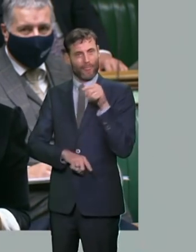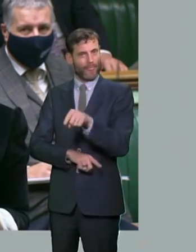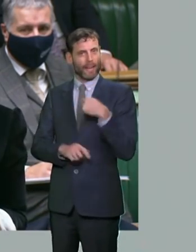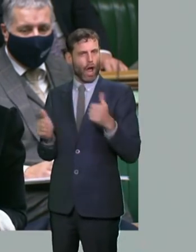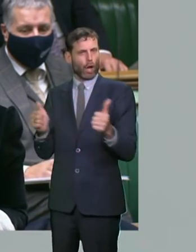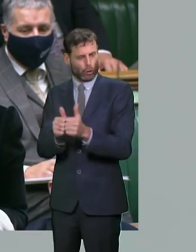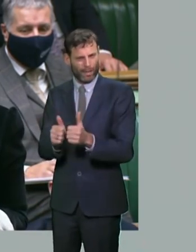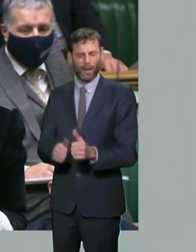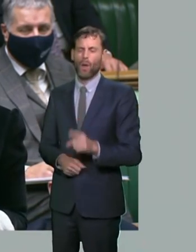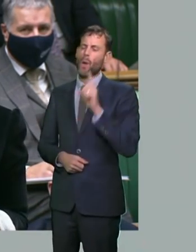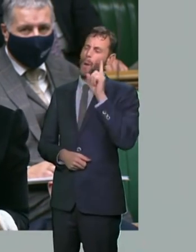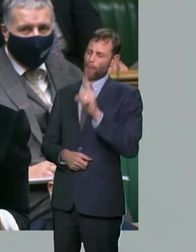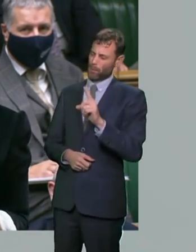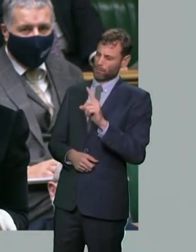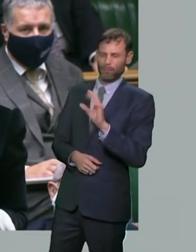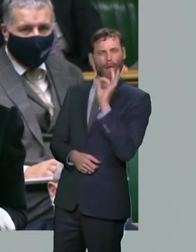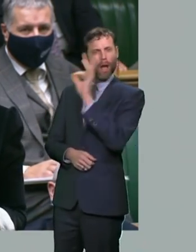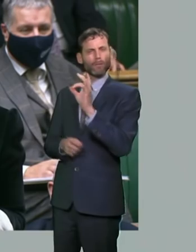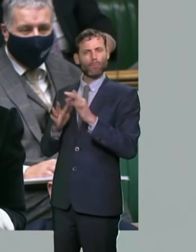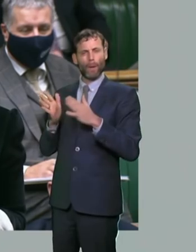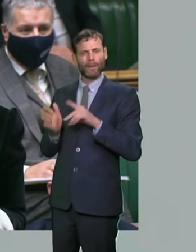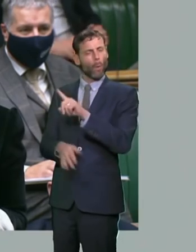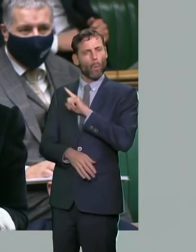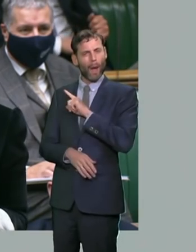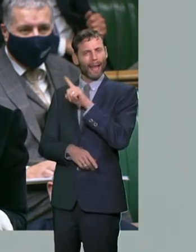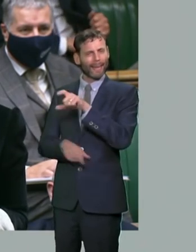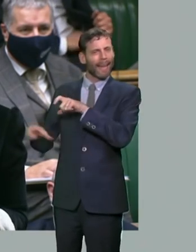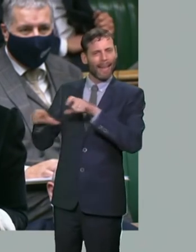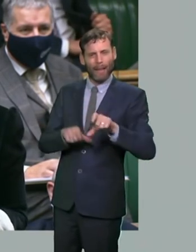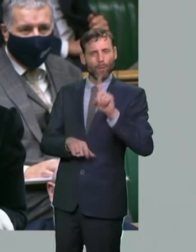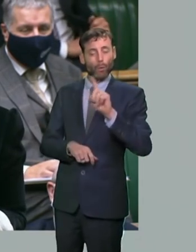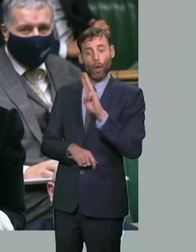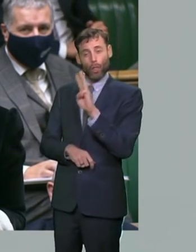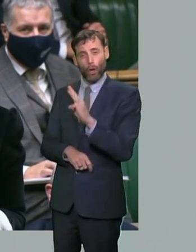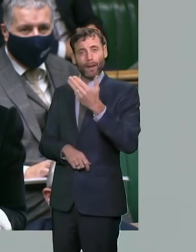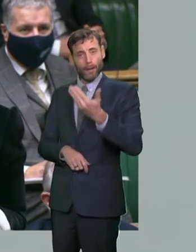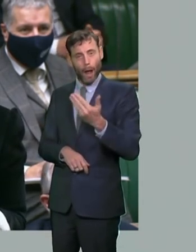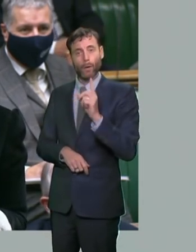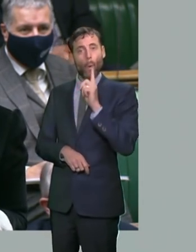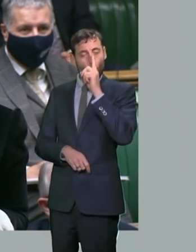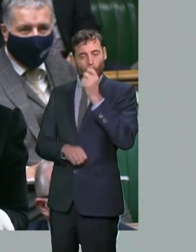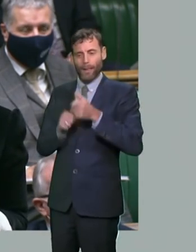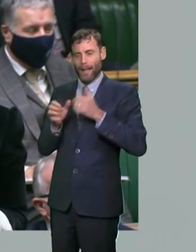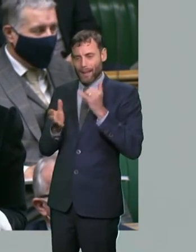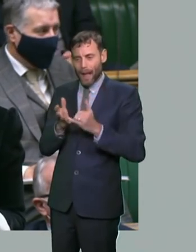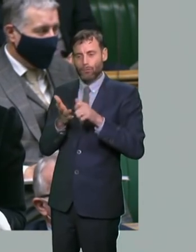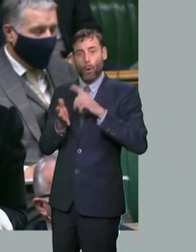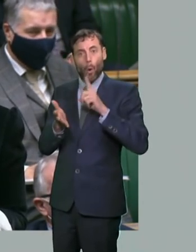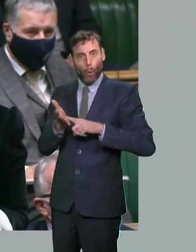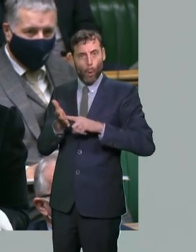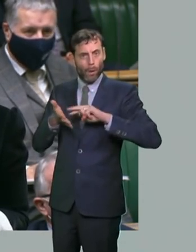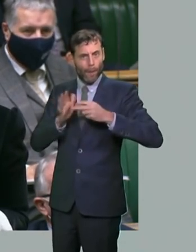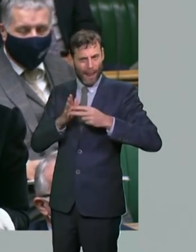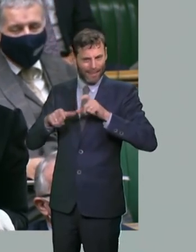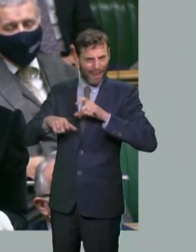pressing ahead, not just with the Cambo oil field, but with 39 other oil, gas and coal developments, which would amount to three times